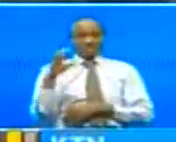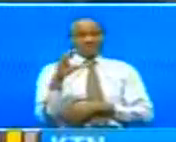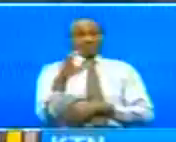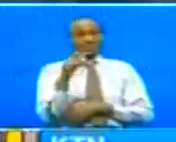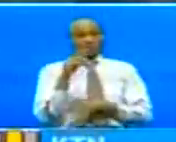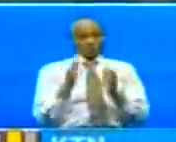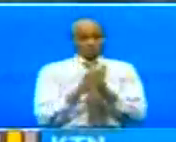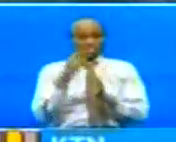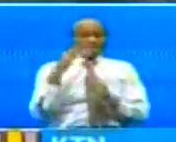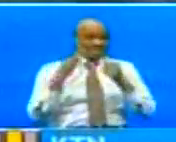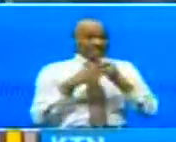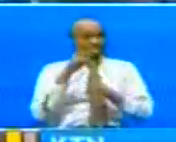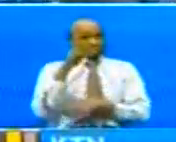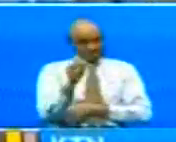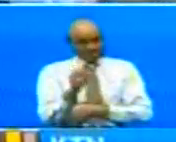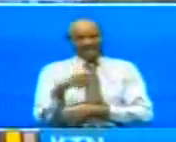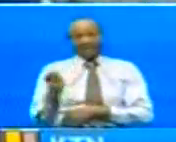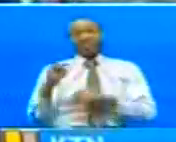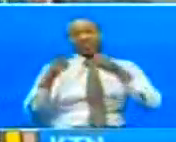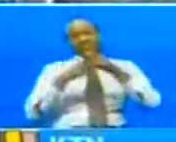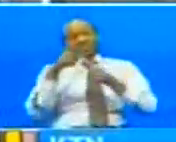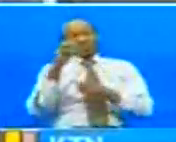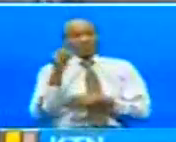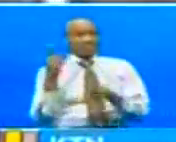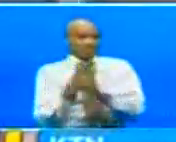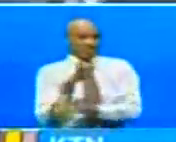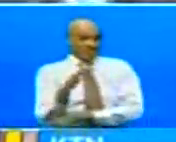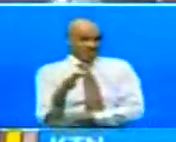stage, 28 kilometers, and 7 kilometers at the quarry.